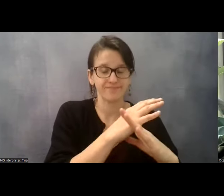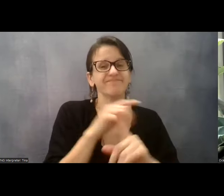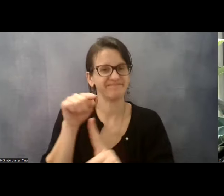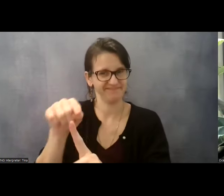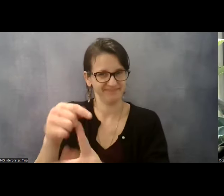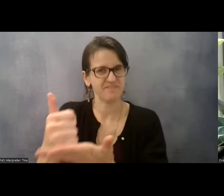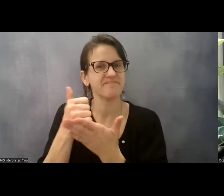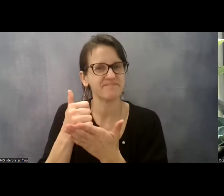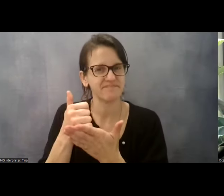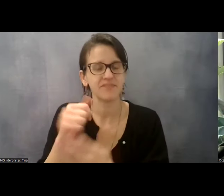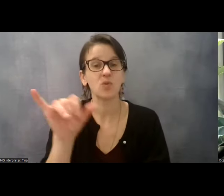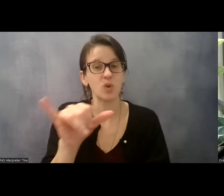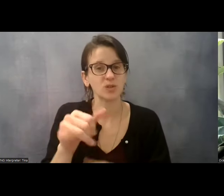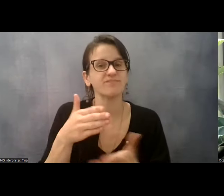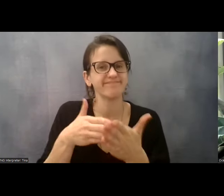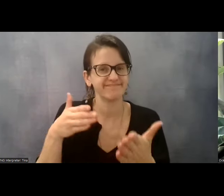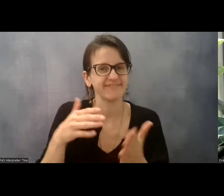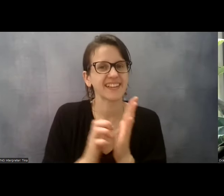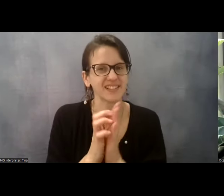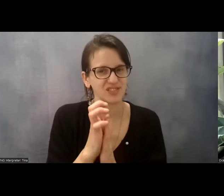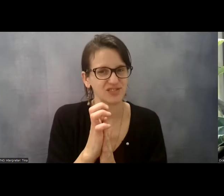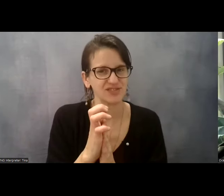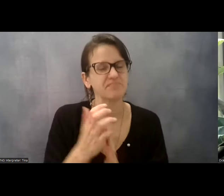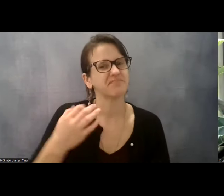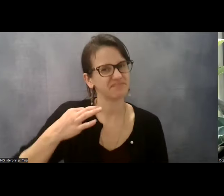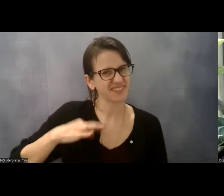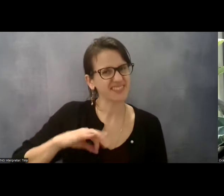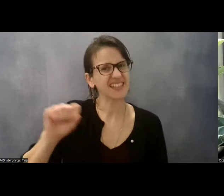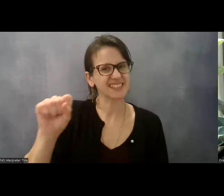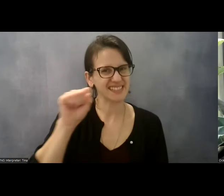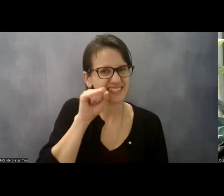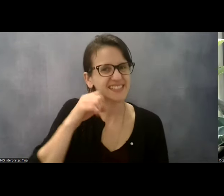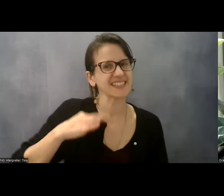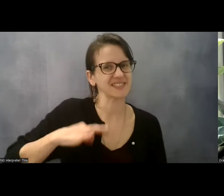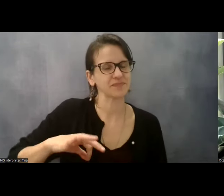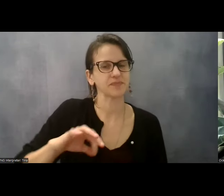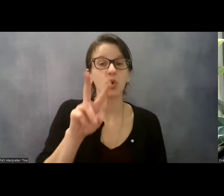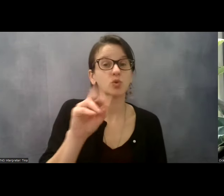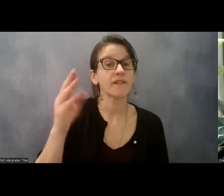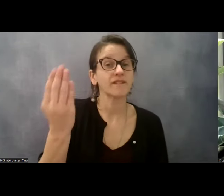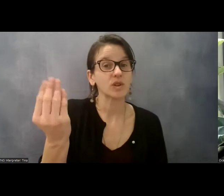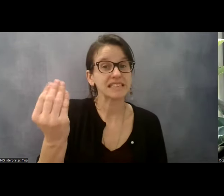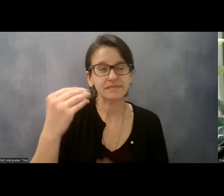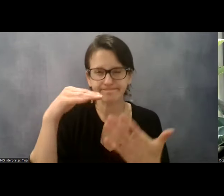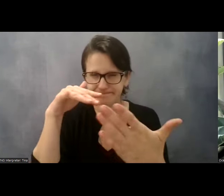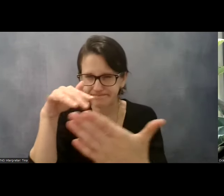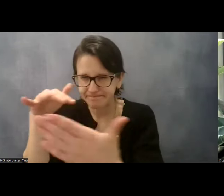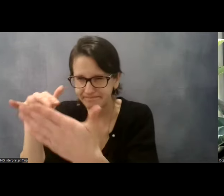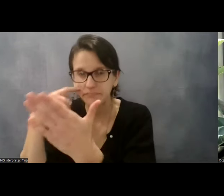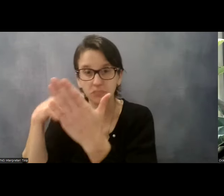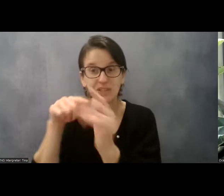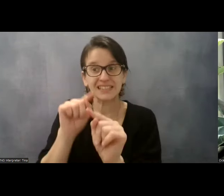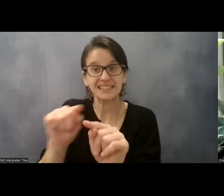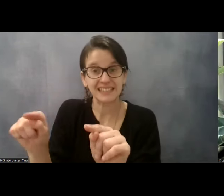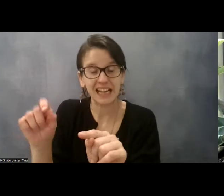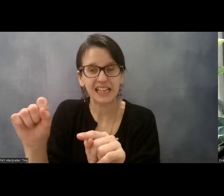have anti-cancer benefits. There was a 2014 study which found that eating carrots is associated with a significantly decreased risk